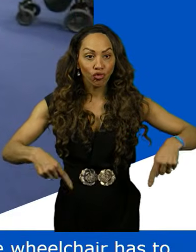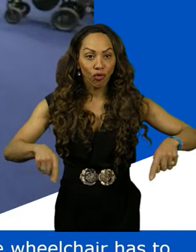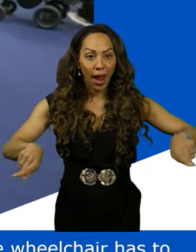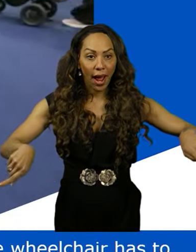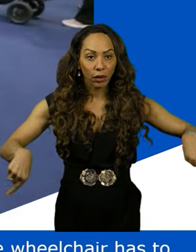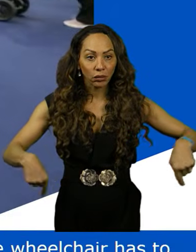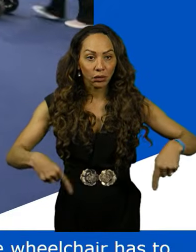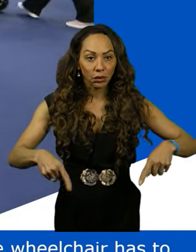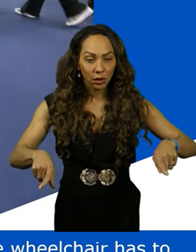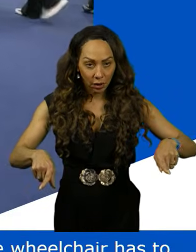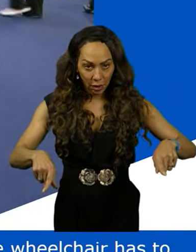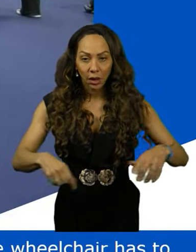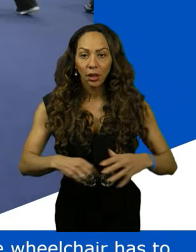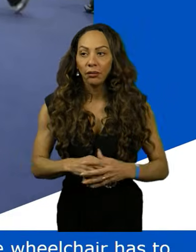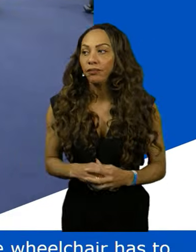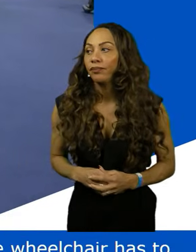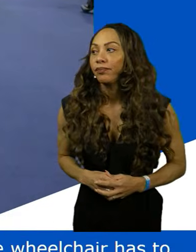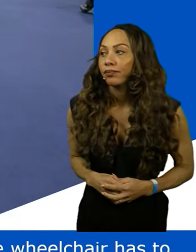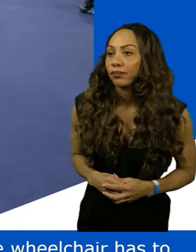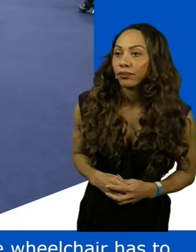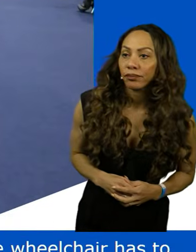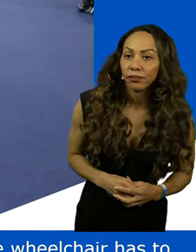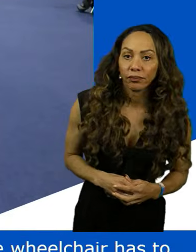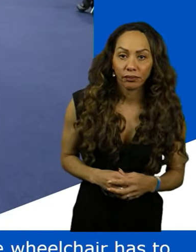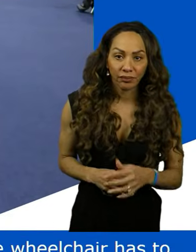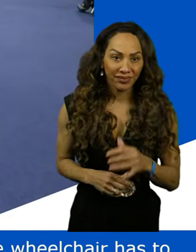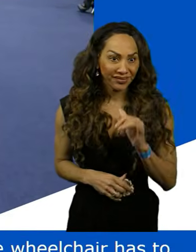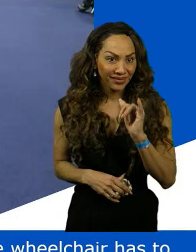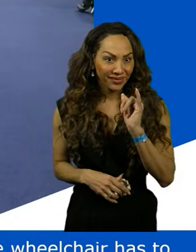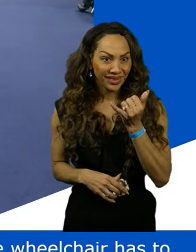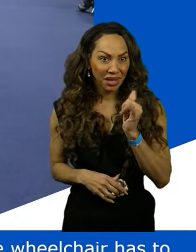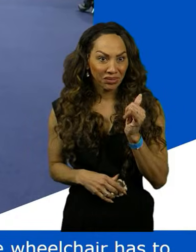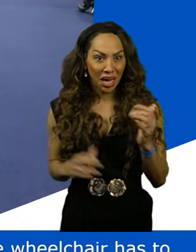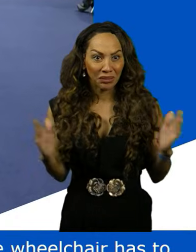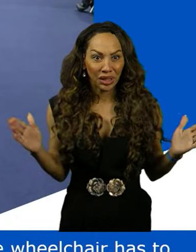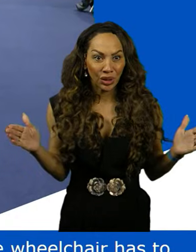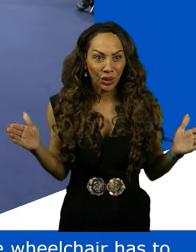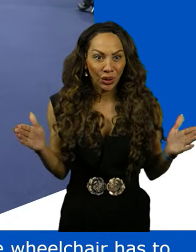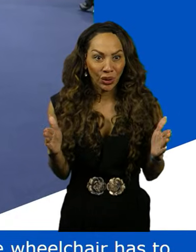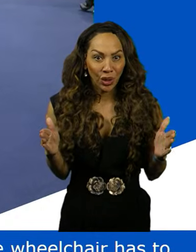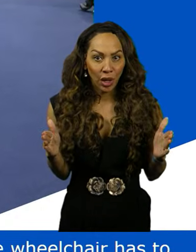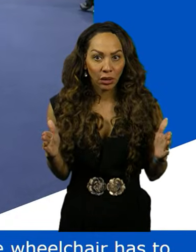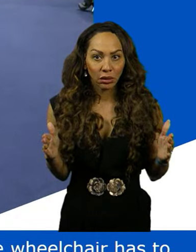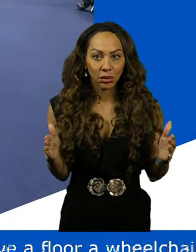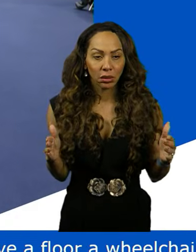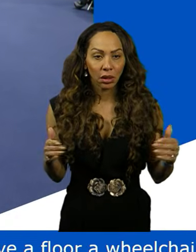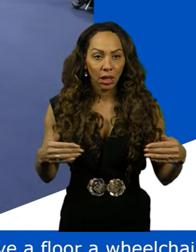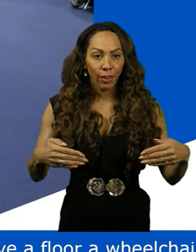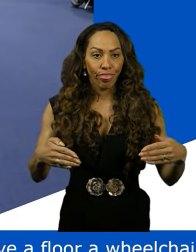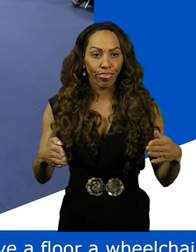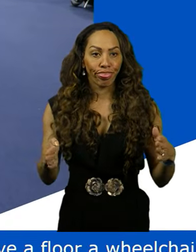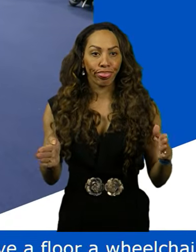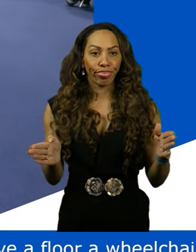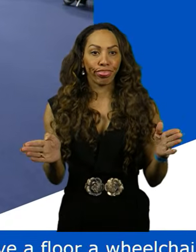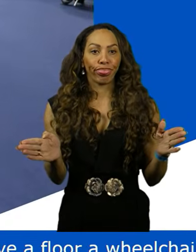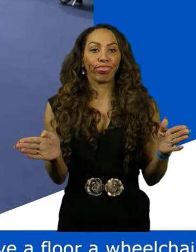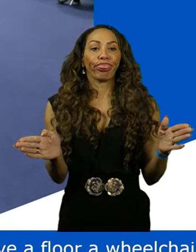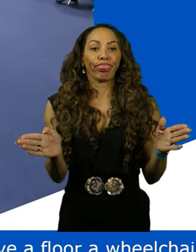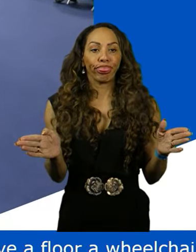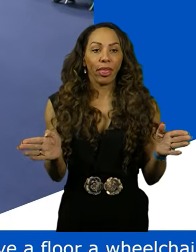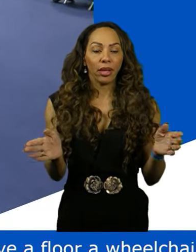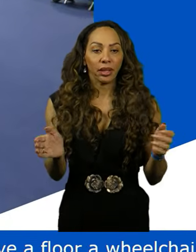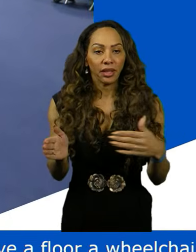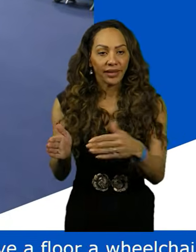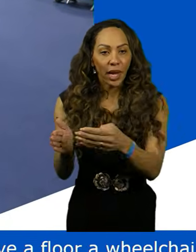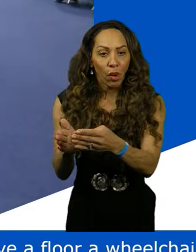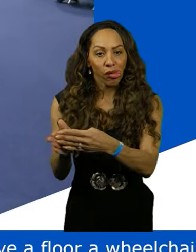have a floor, a wheelchair channel that's too narrow, the casters will come round and snag,